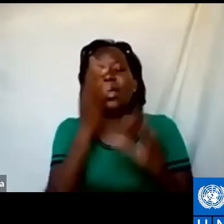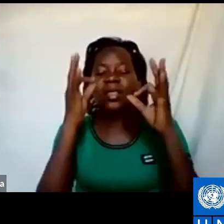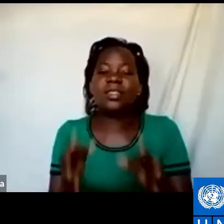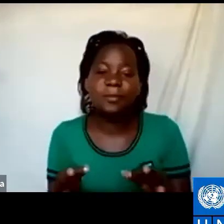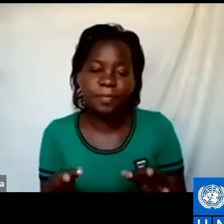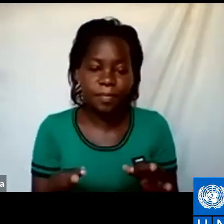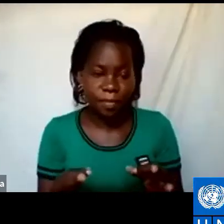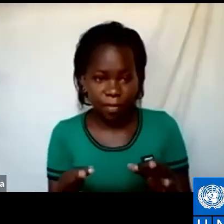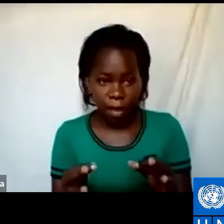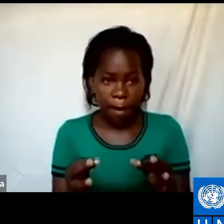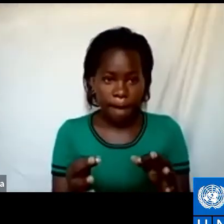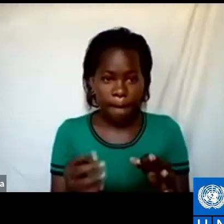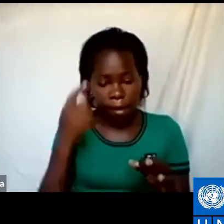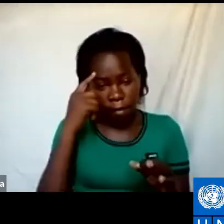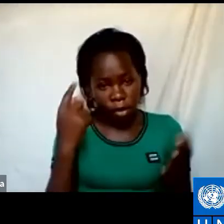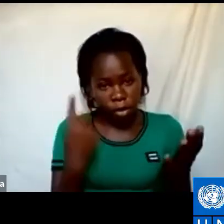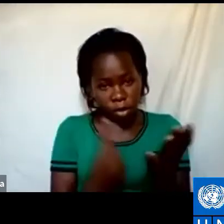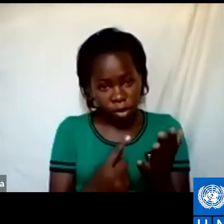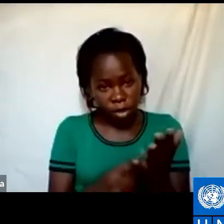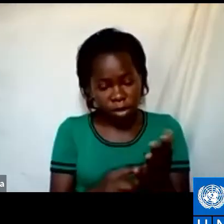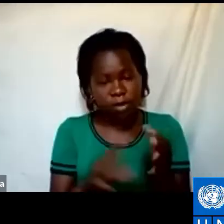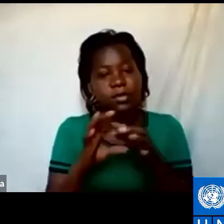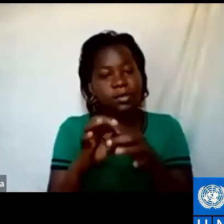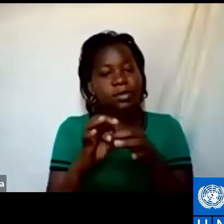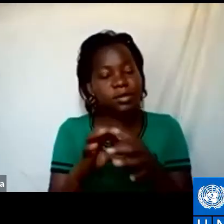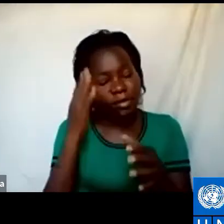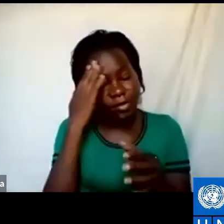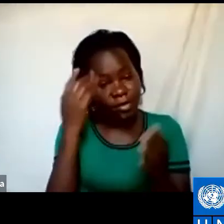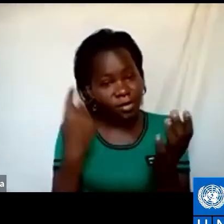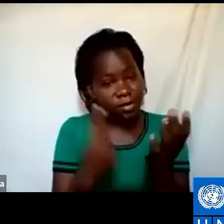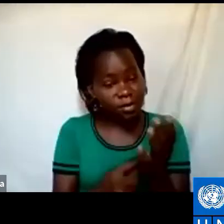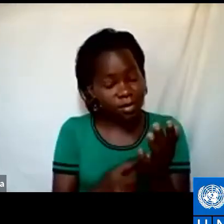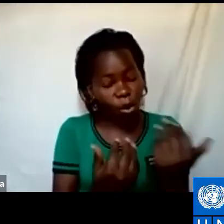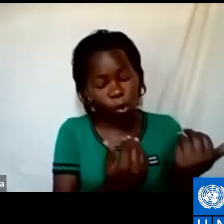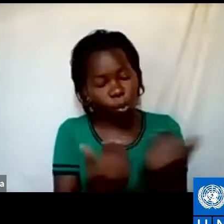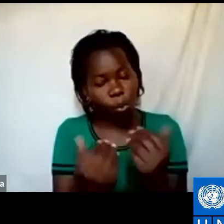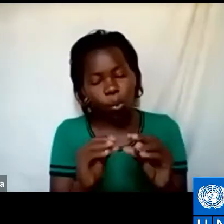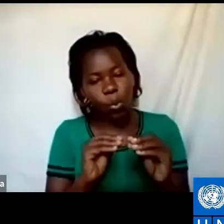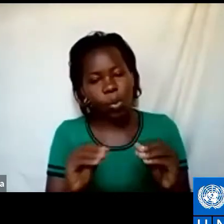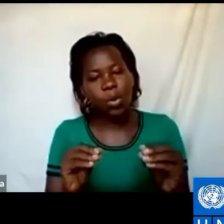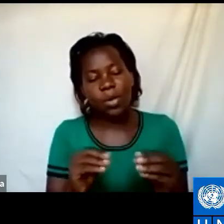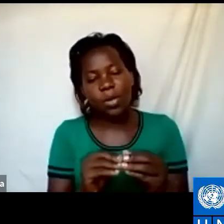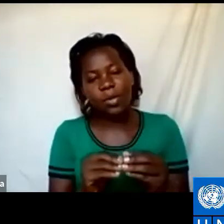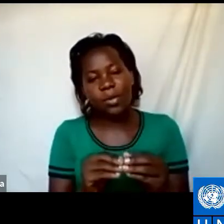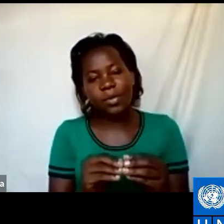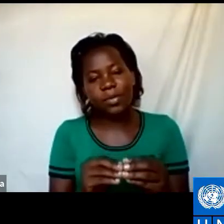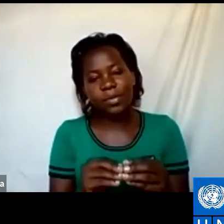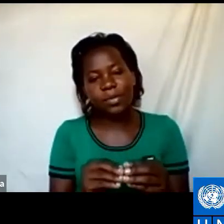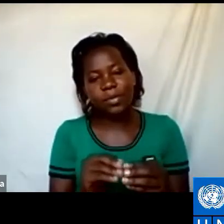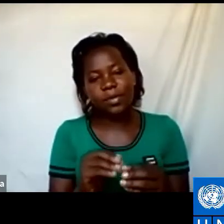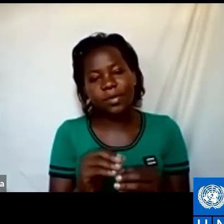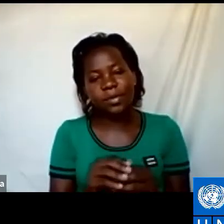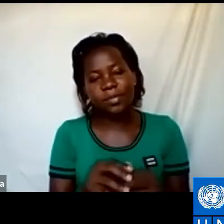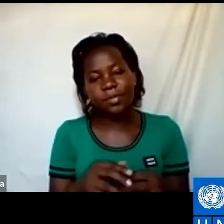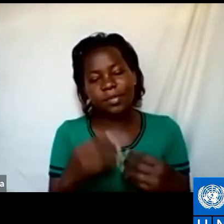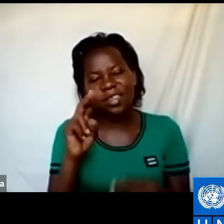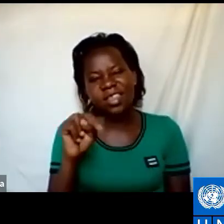for Uganda to be linked. Can you imagine where it would be now without NITA, without